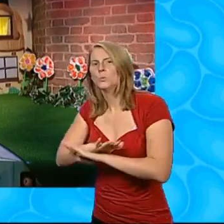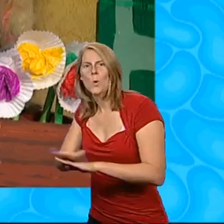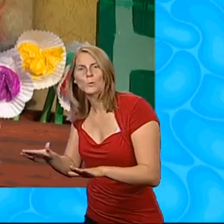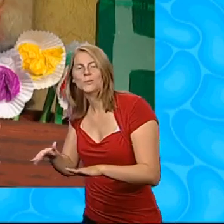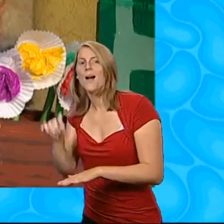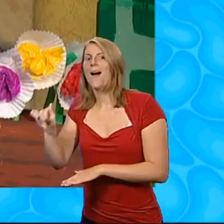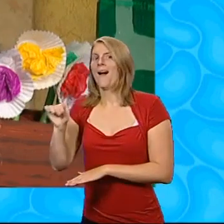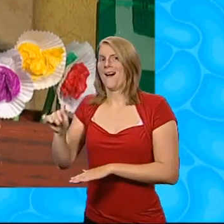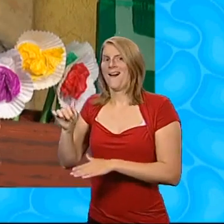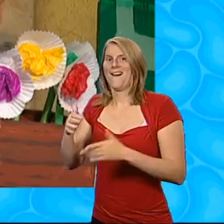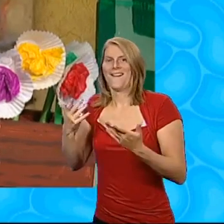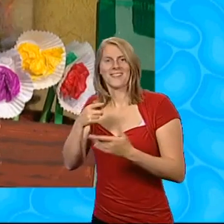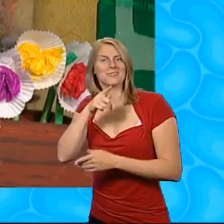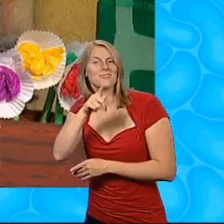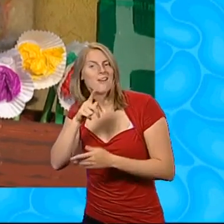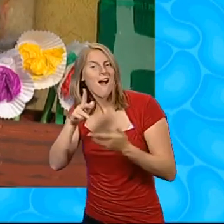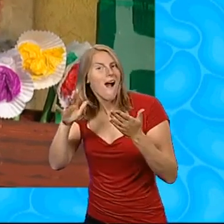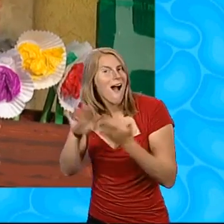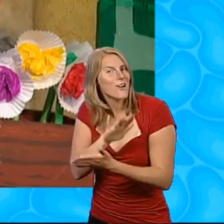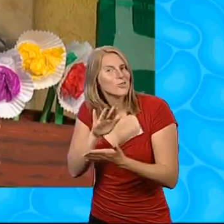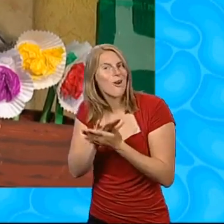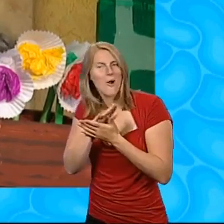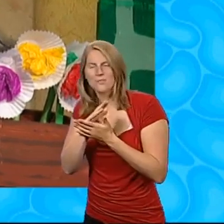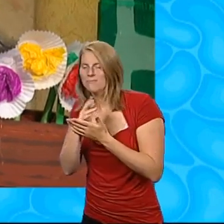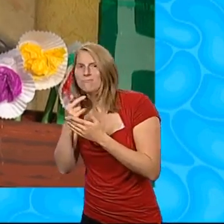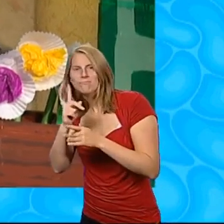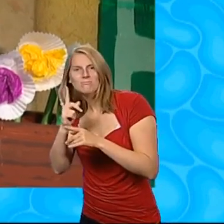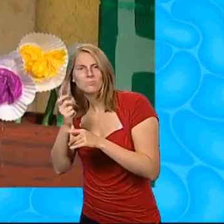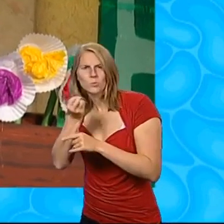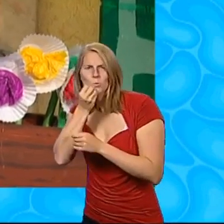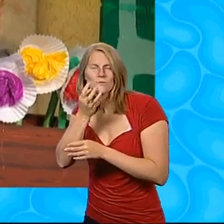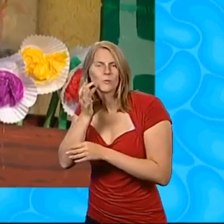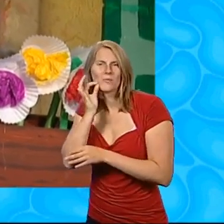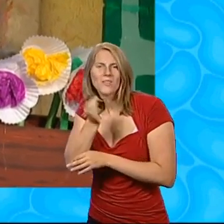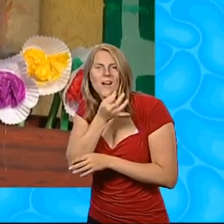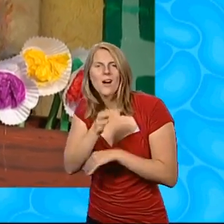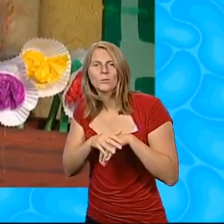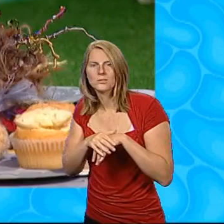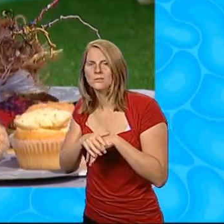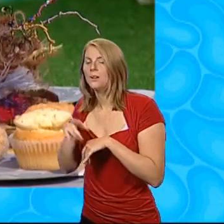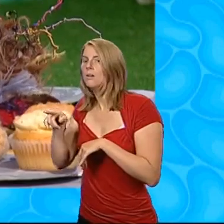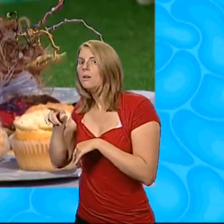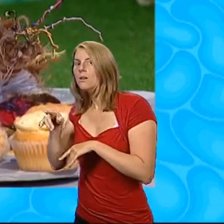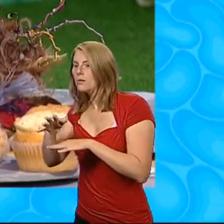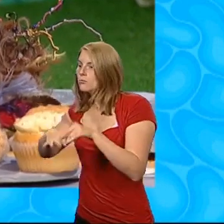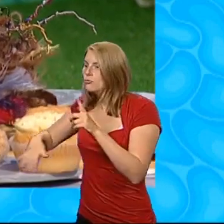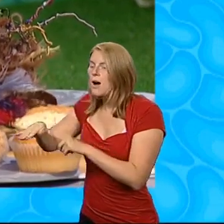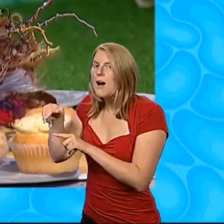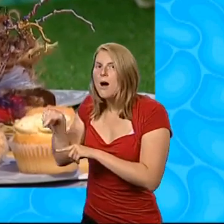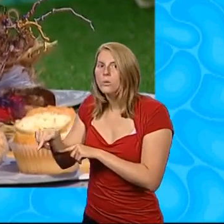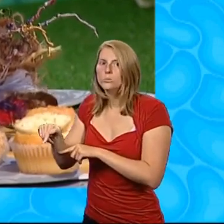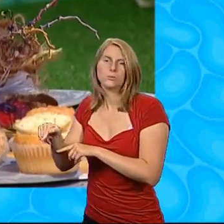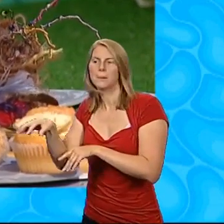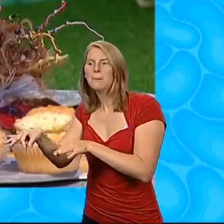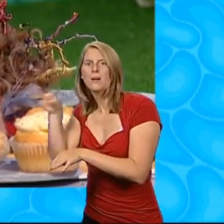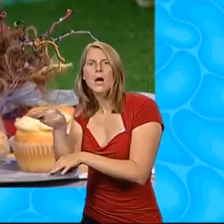Yeah. Oh, Doodle do enjoy all the beautiful flowers. Good. Oh, and Doodle don't pick Yeah.